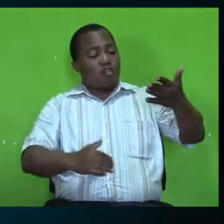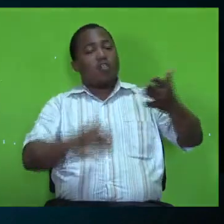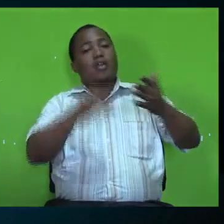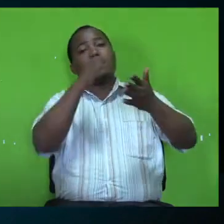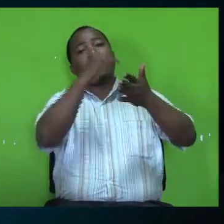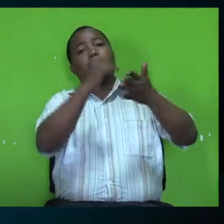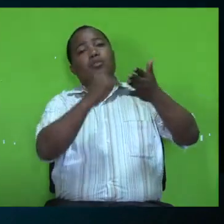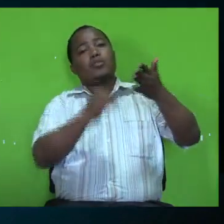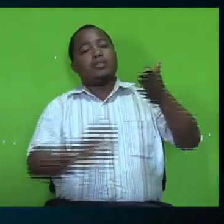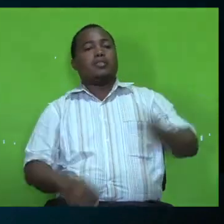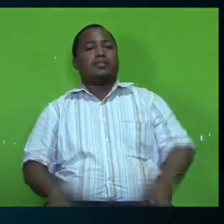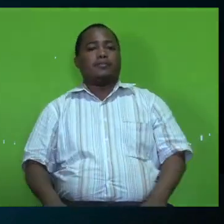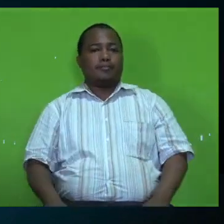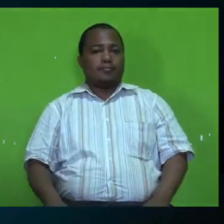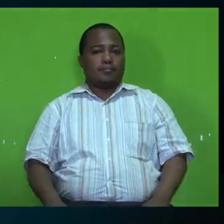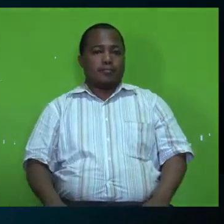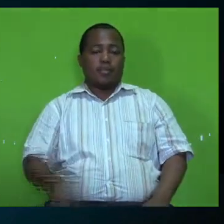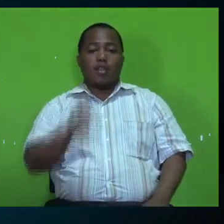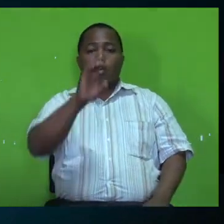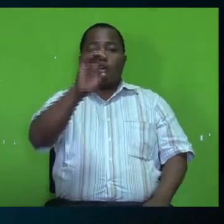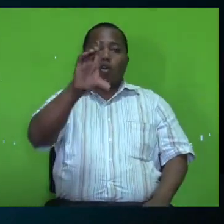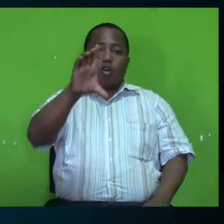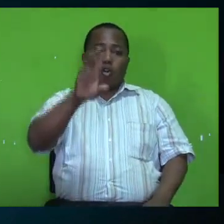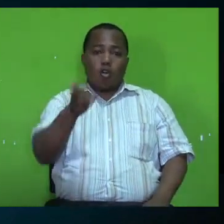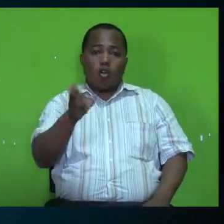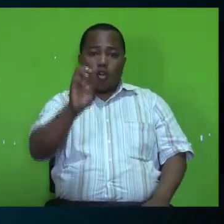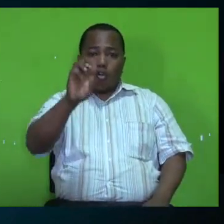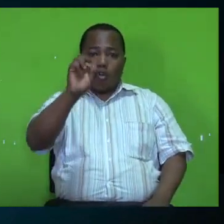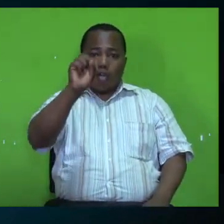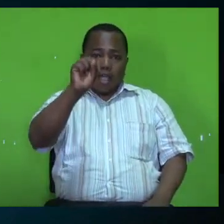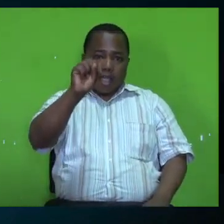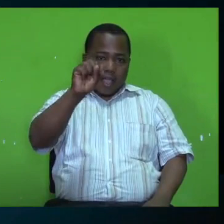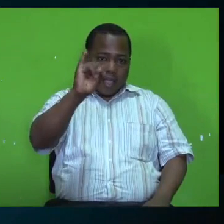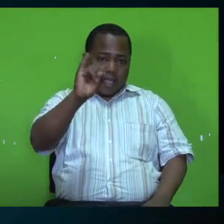process. Cohesion. Again,